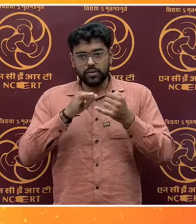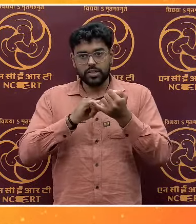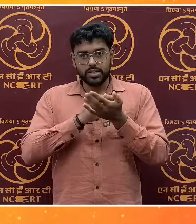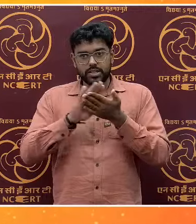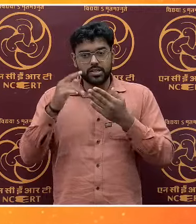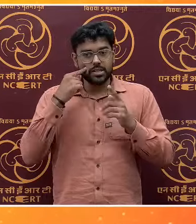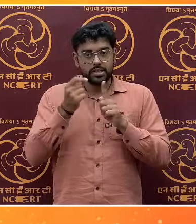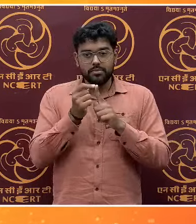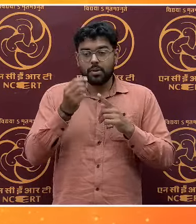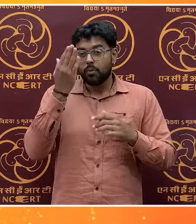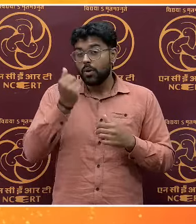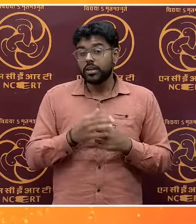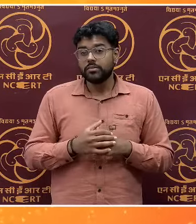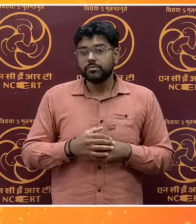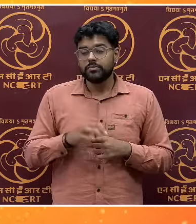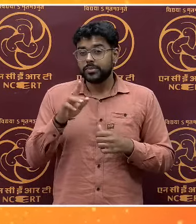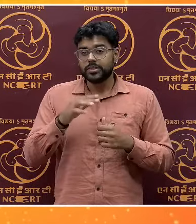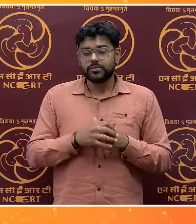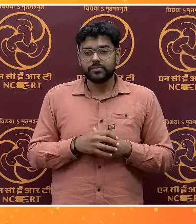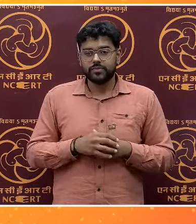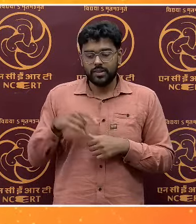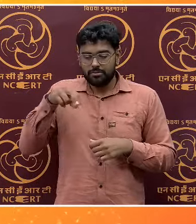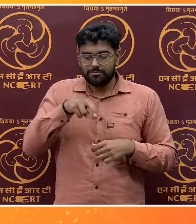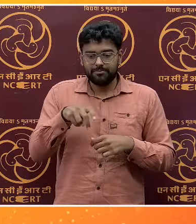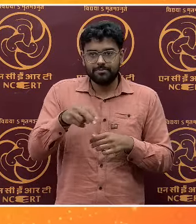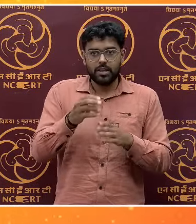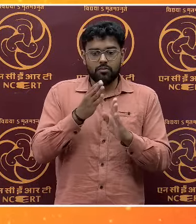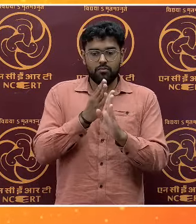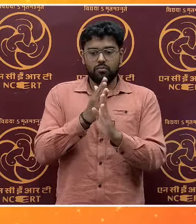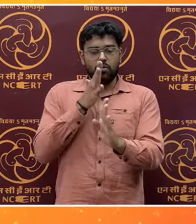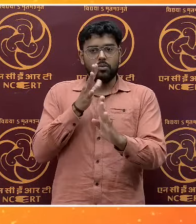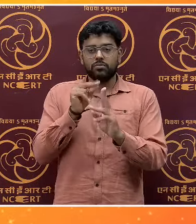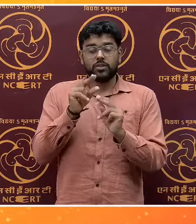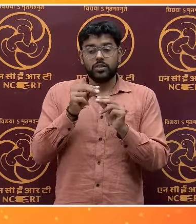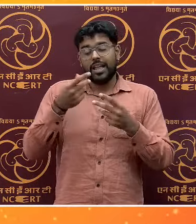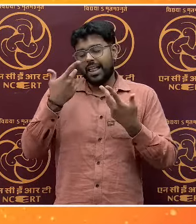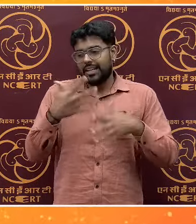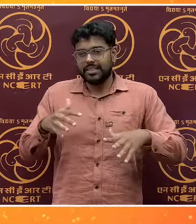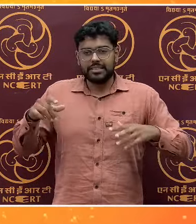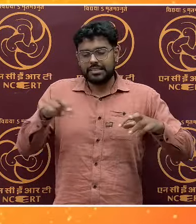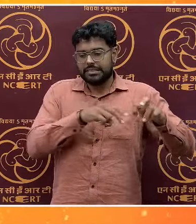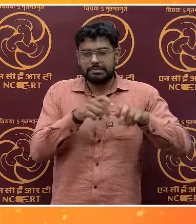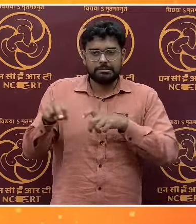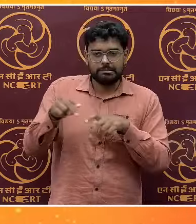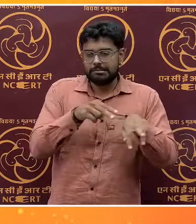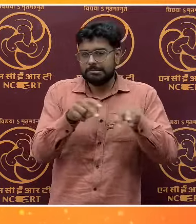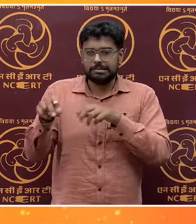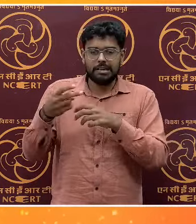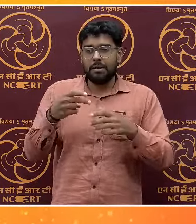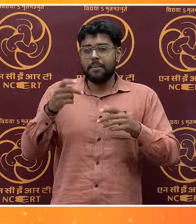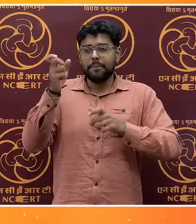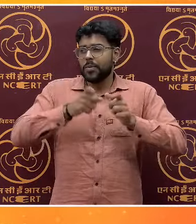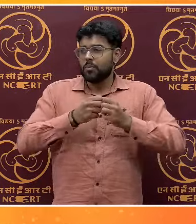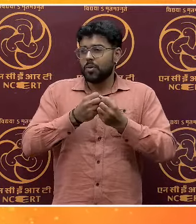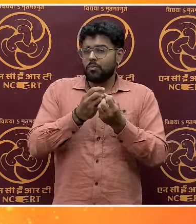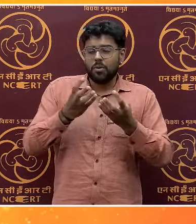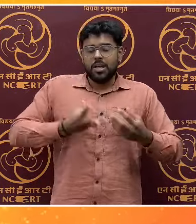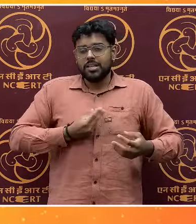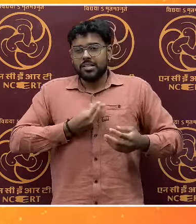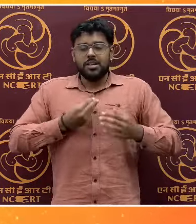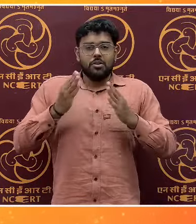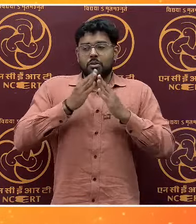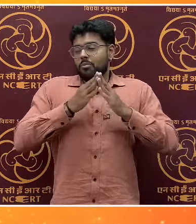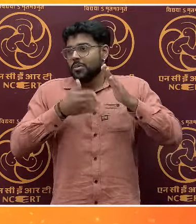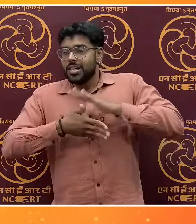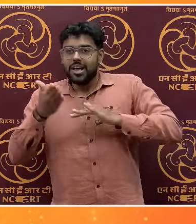walking in manner, they Hmm. are walking like flock of ships with no Because direction, everybody is excited to just they go want to home.